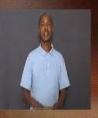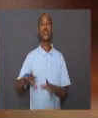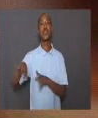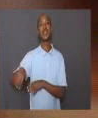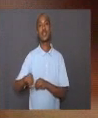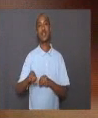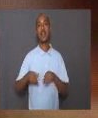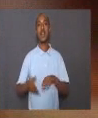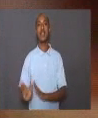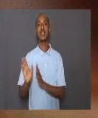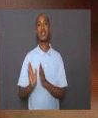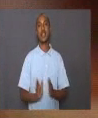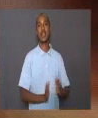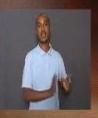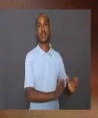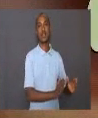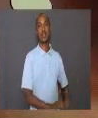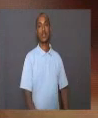Students, let's get ready.